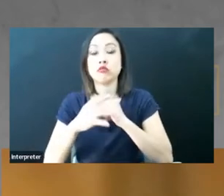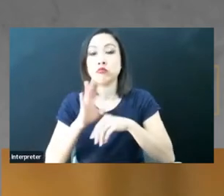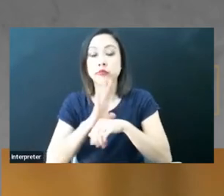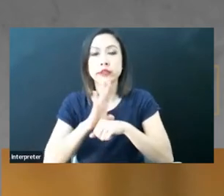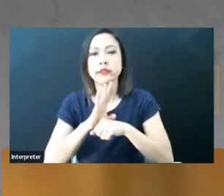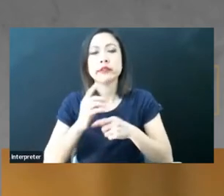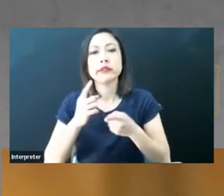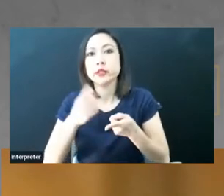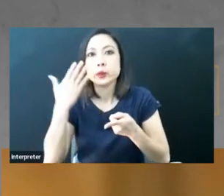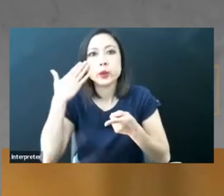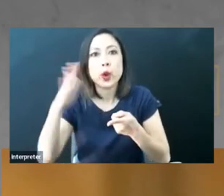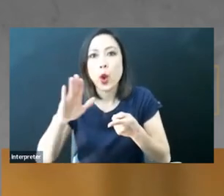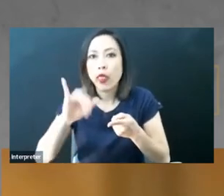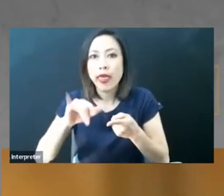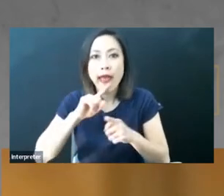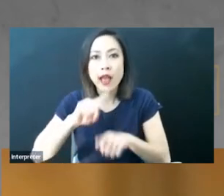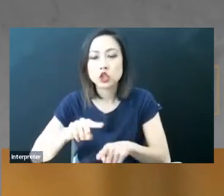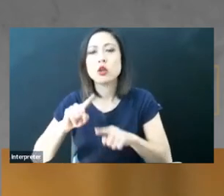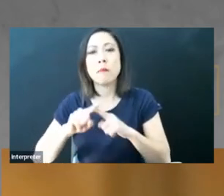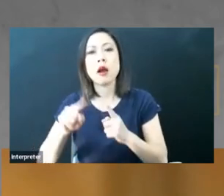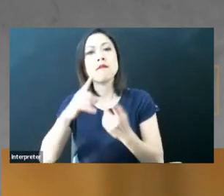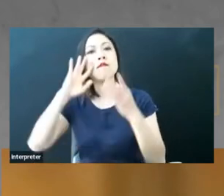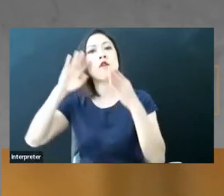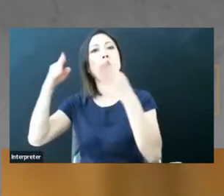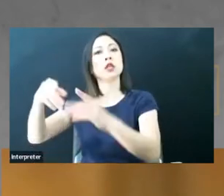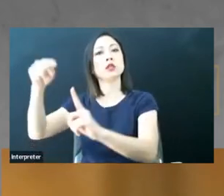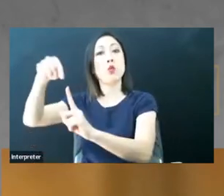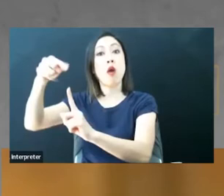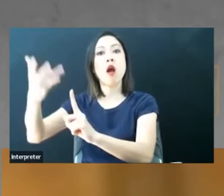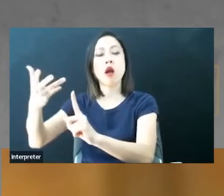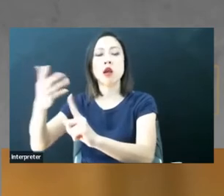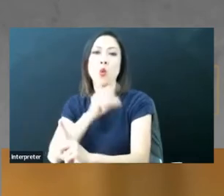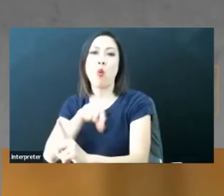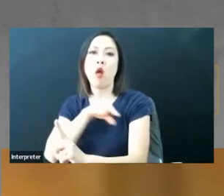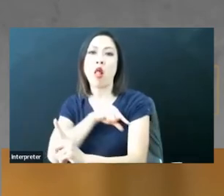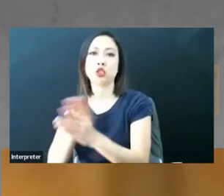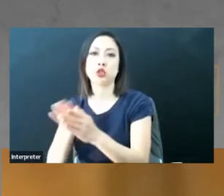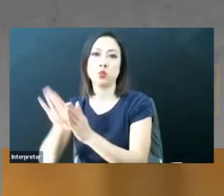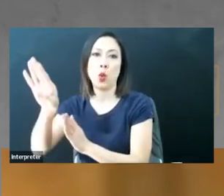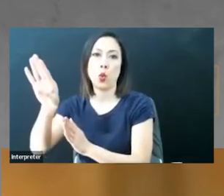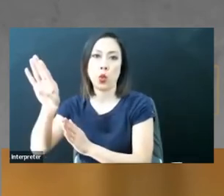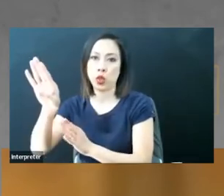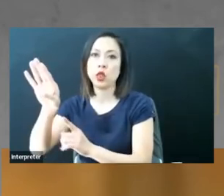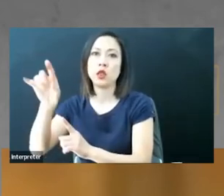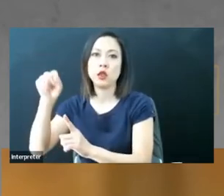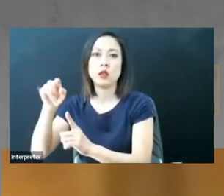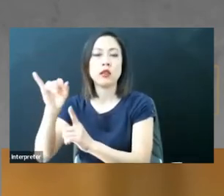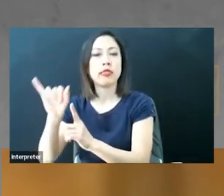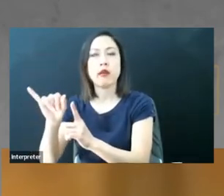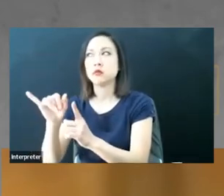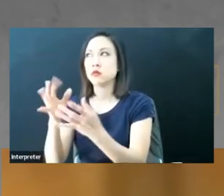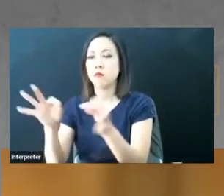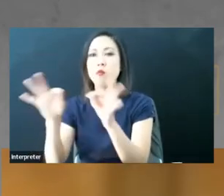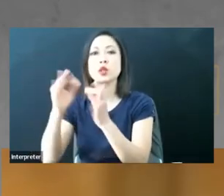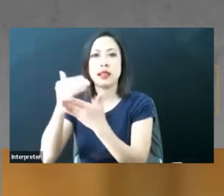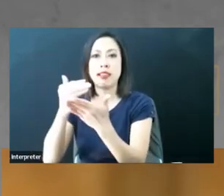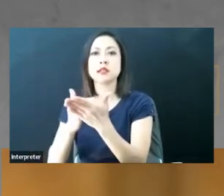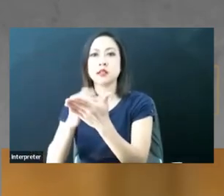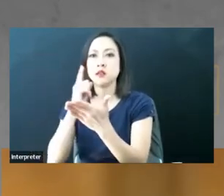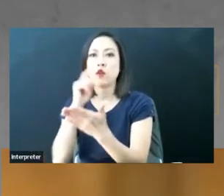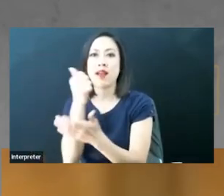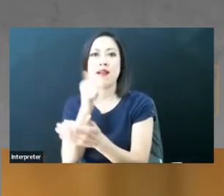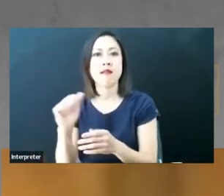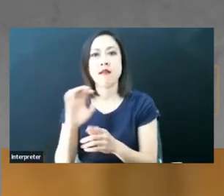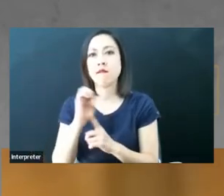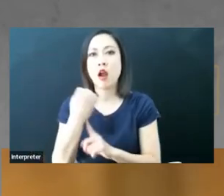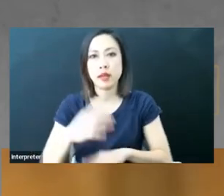growth at all times. I think that's one of the most important lessons in every volatile environment. And that was